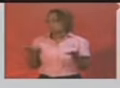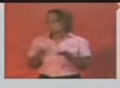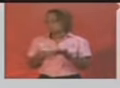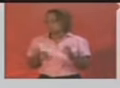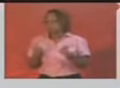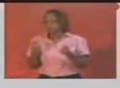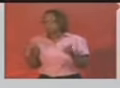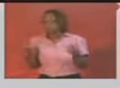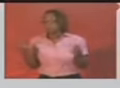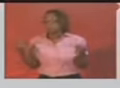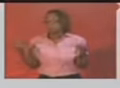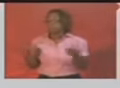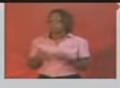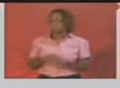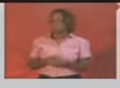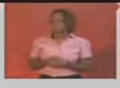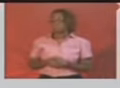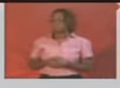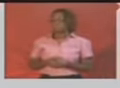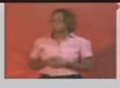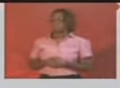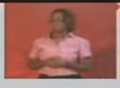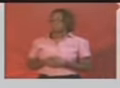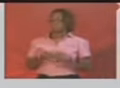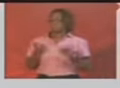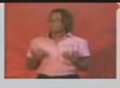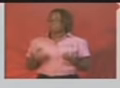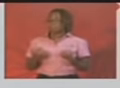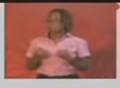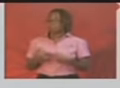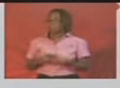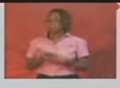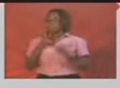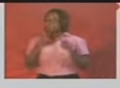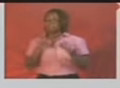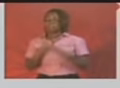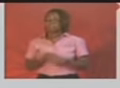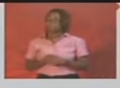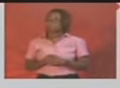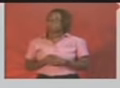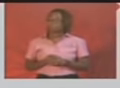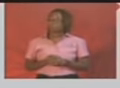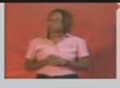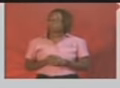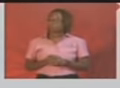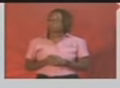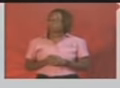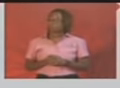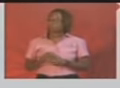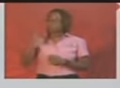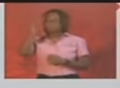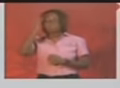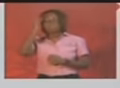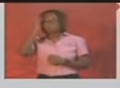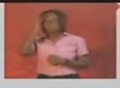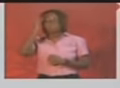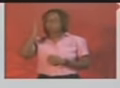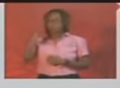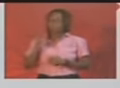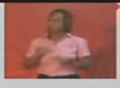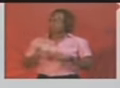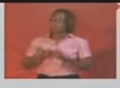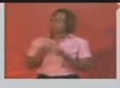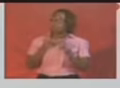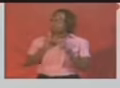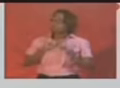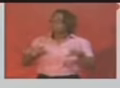COVID-19 are almost the same in terms of transmission. They're both by respiratory droplets, and we expect that what the measures we put in place to